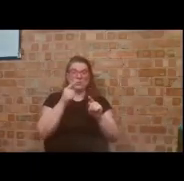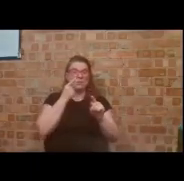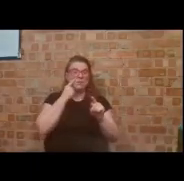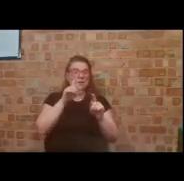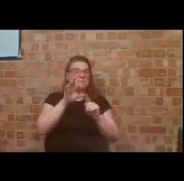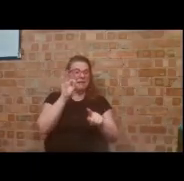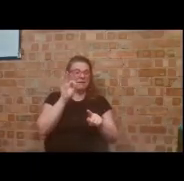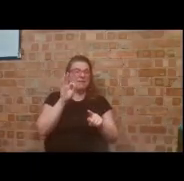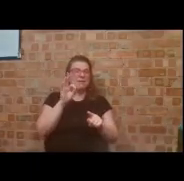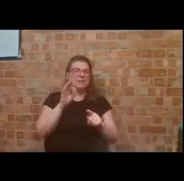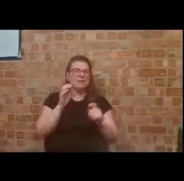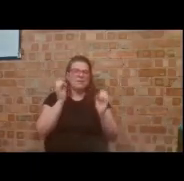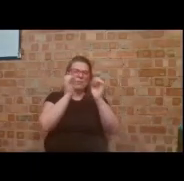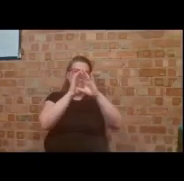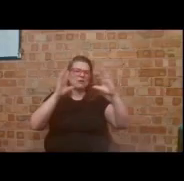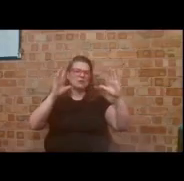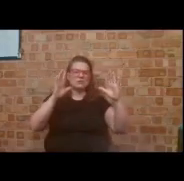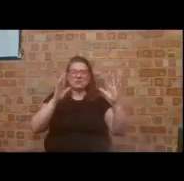you imagine